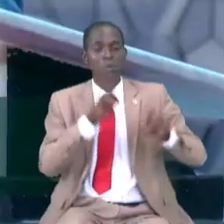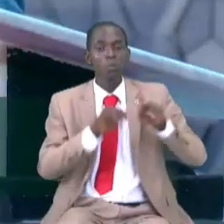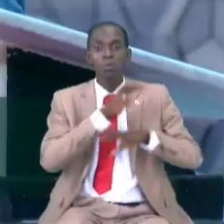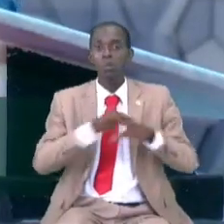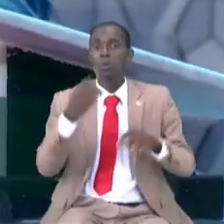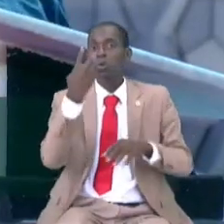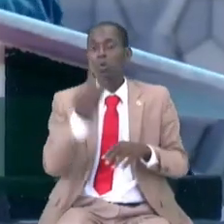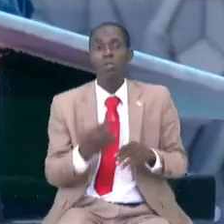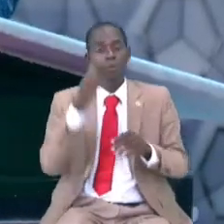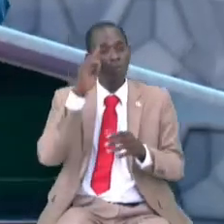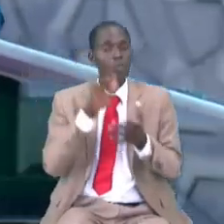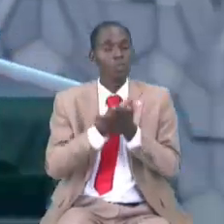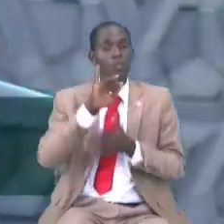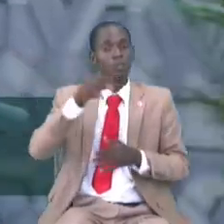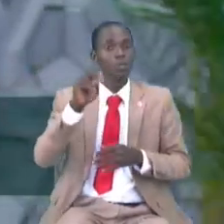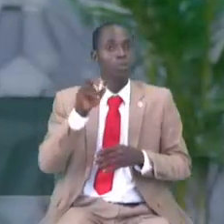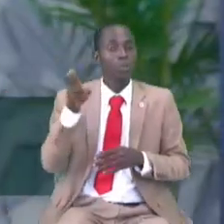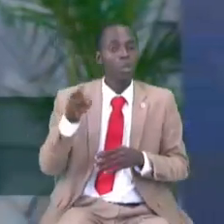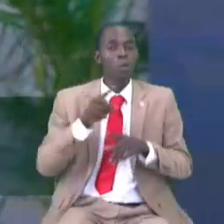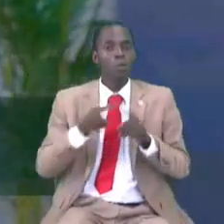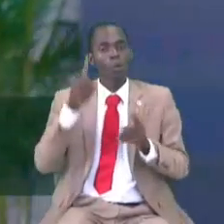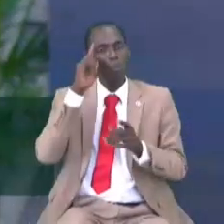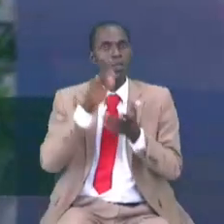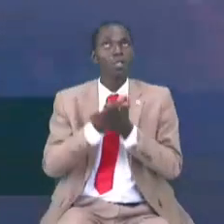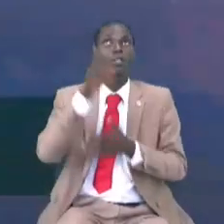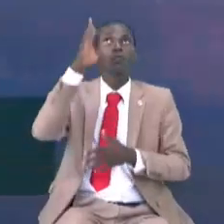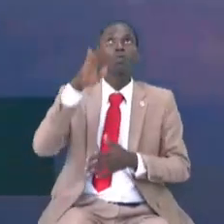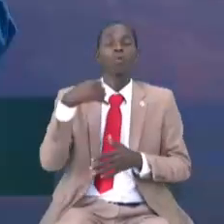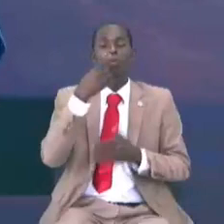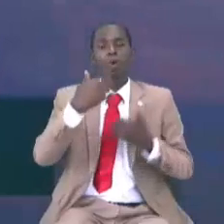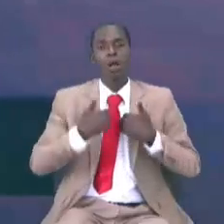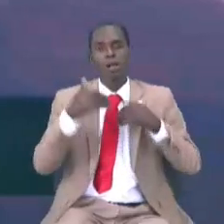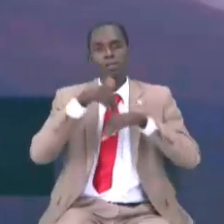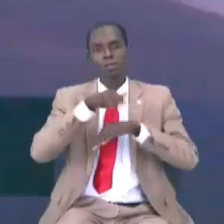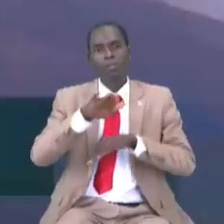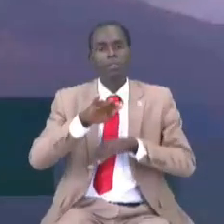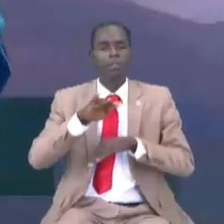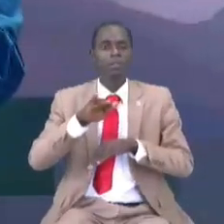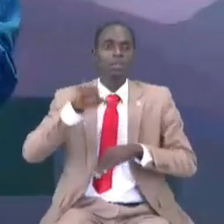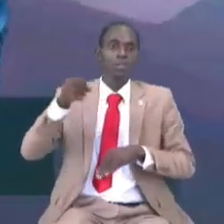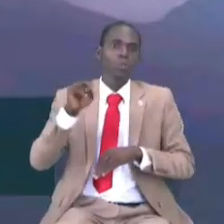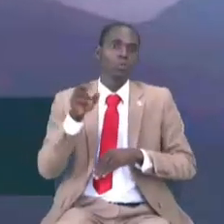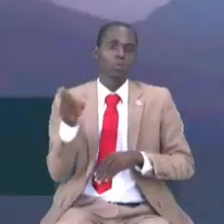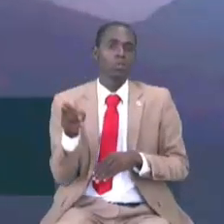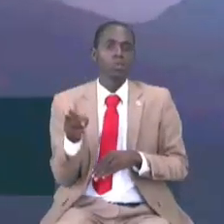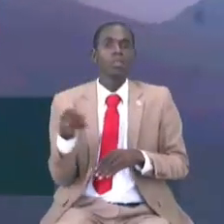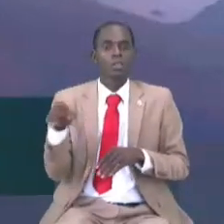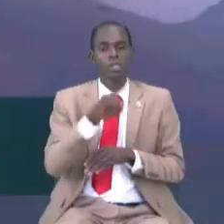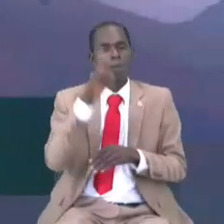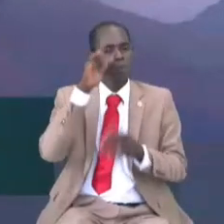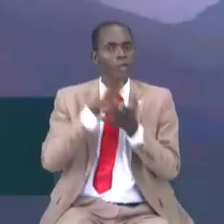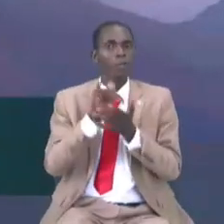Jonah. They believed God had sent him. And they believed the proclamation that